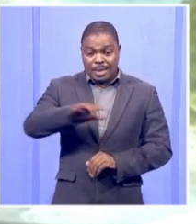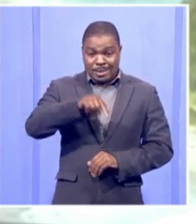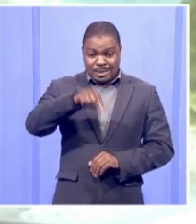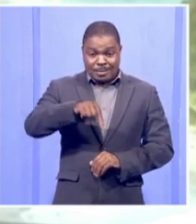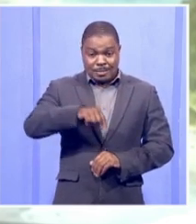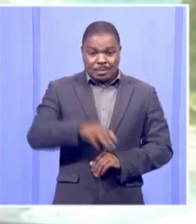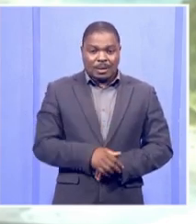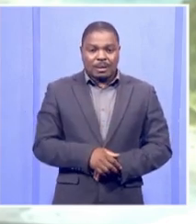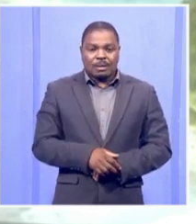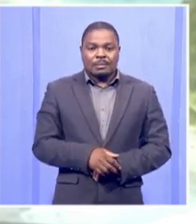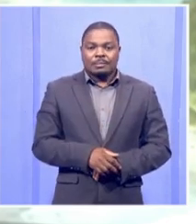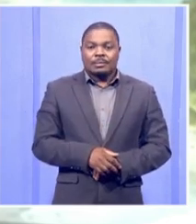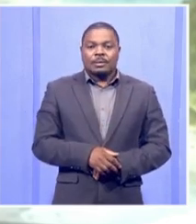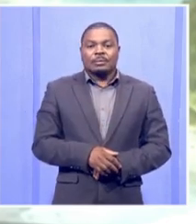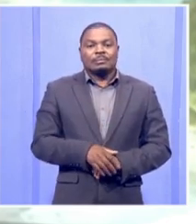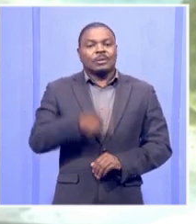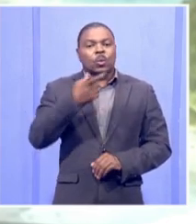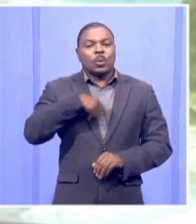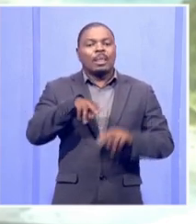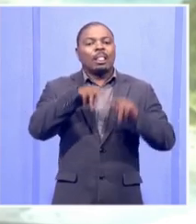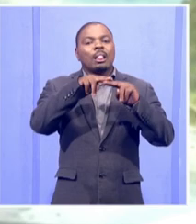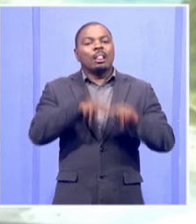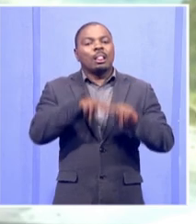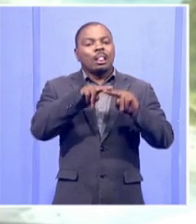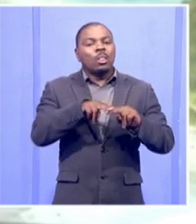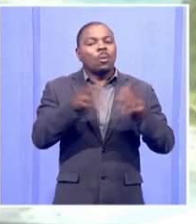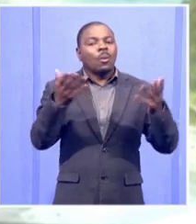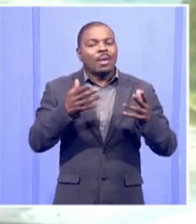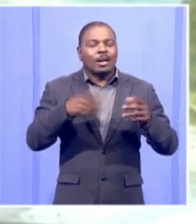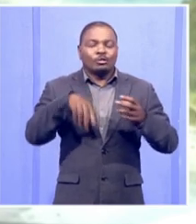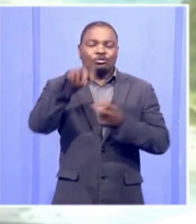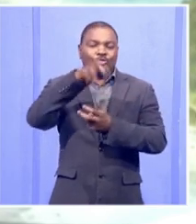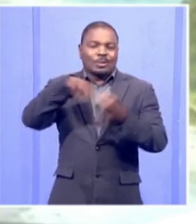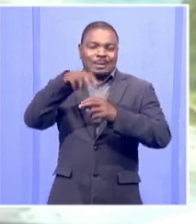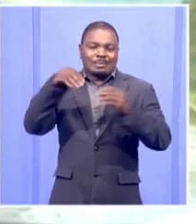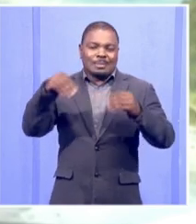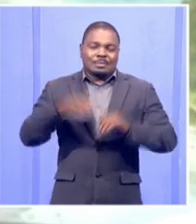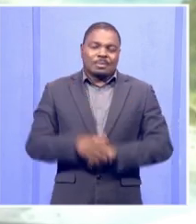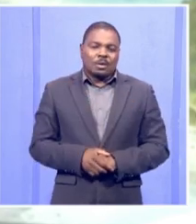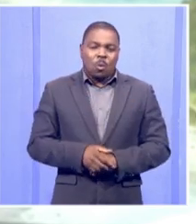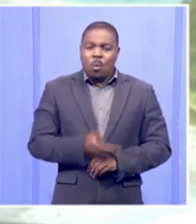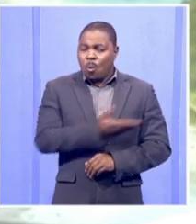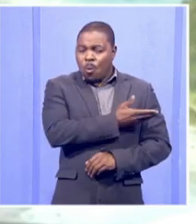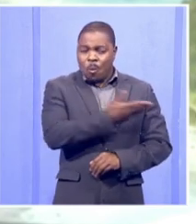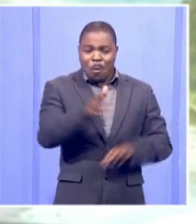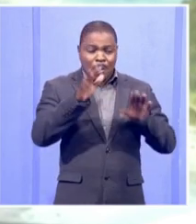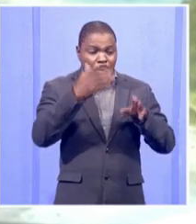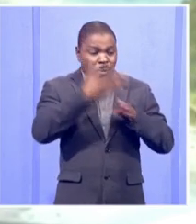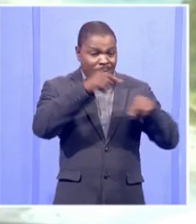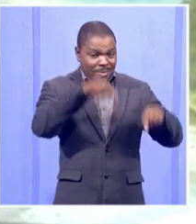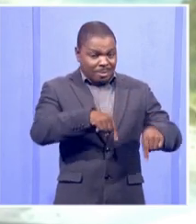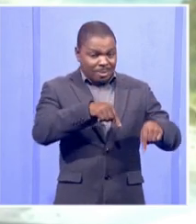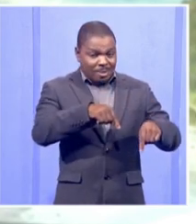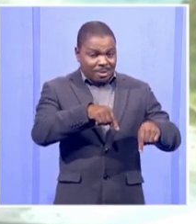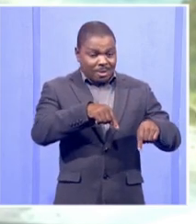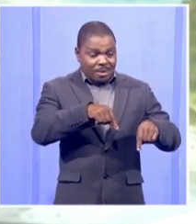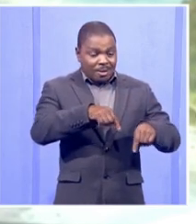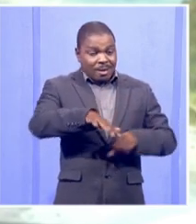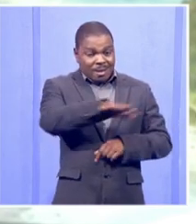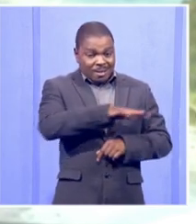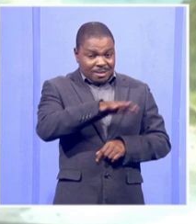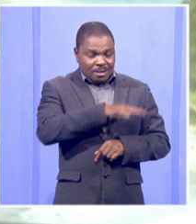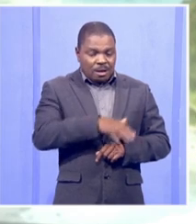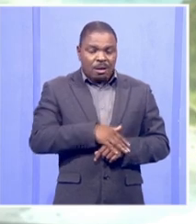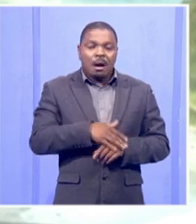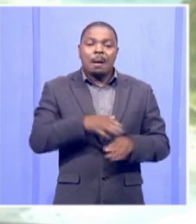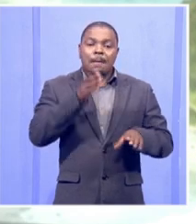are absolutely dependent on tourism. Almost everybody that has a job here in Coffee Bay is because of